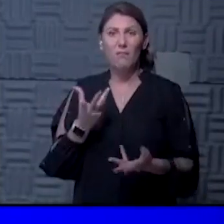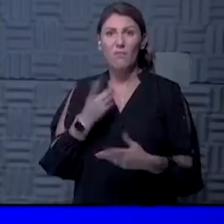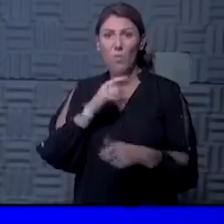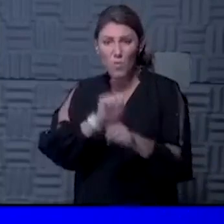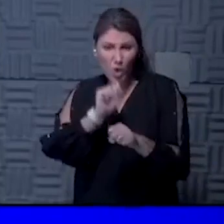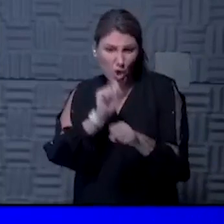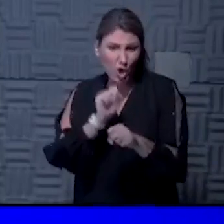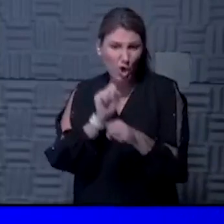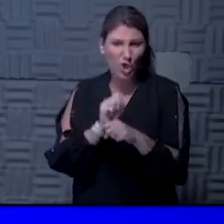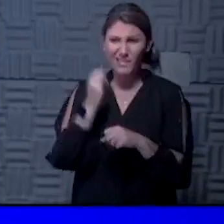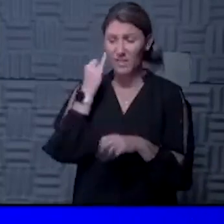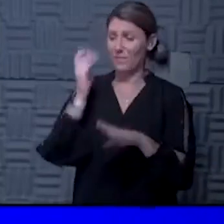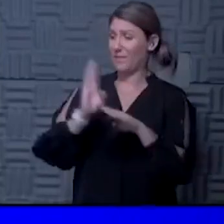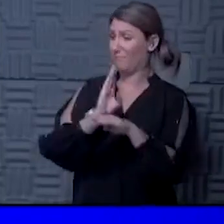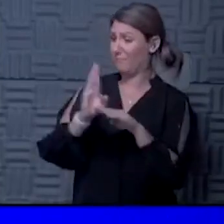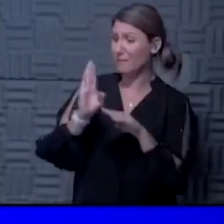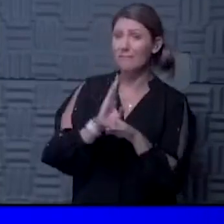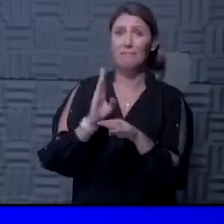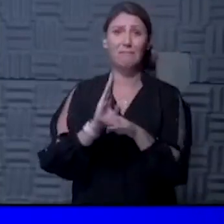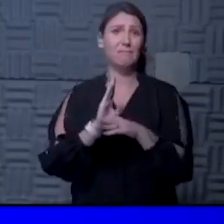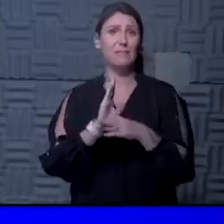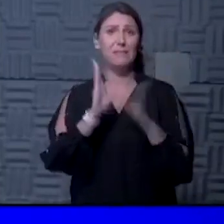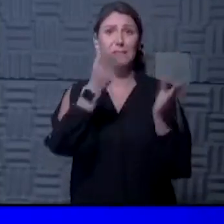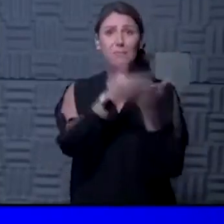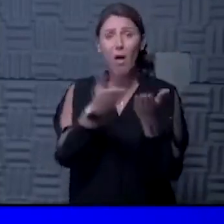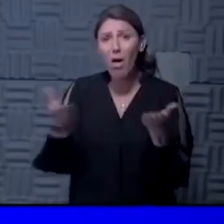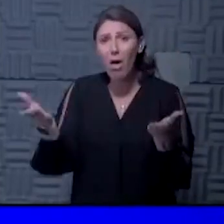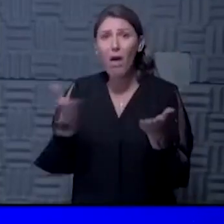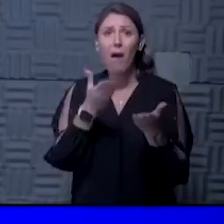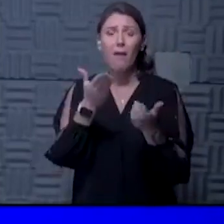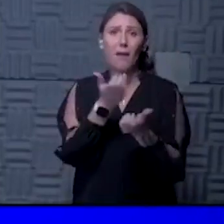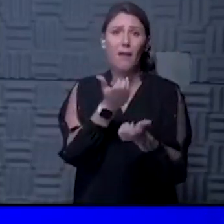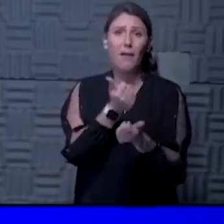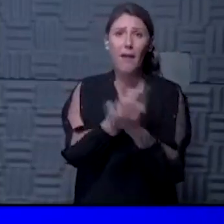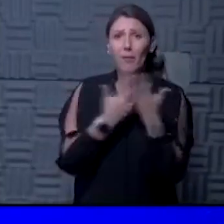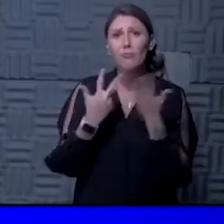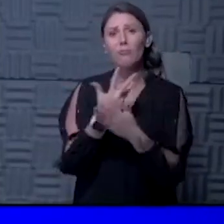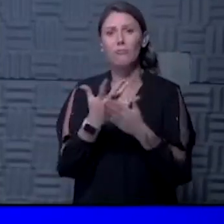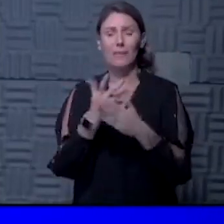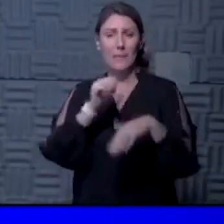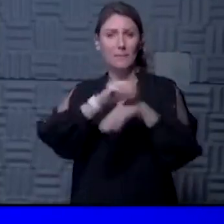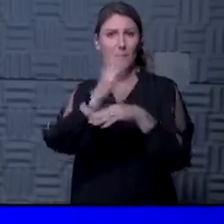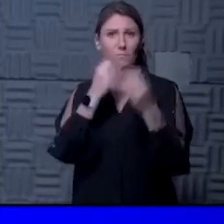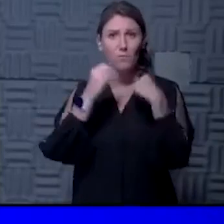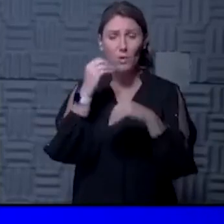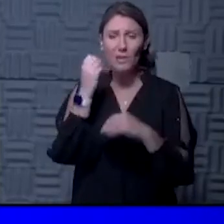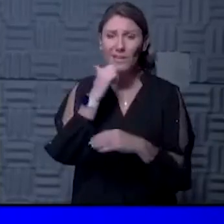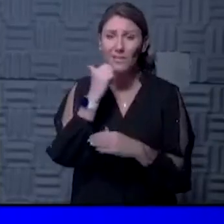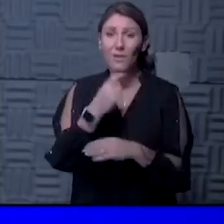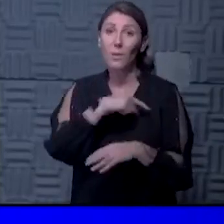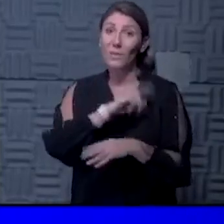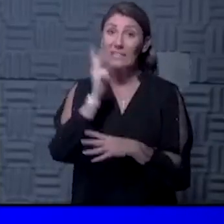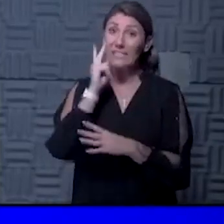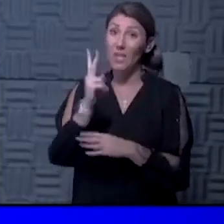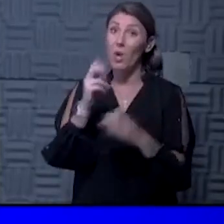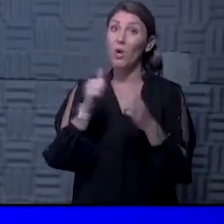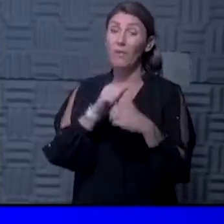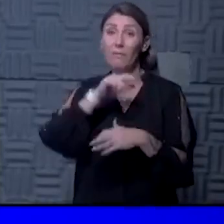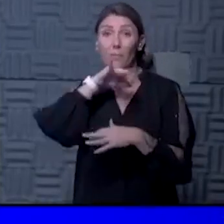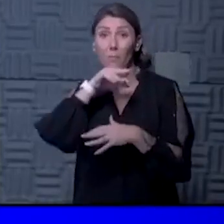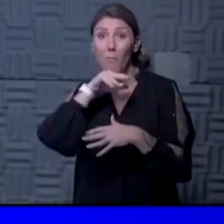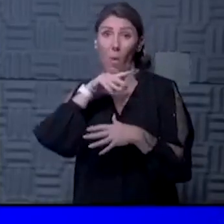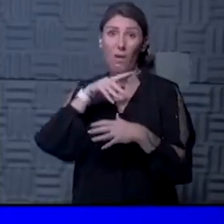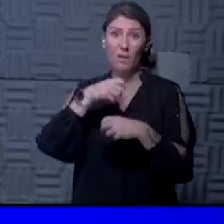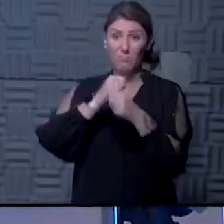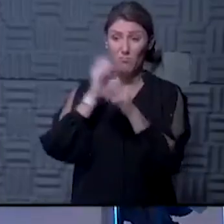business, supply chain, it's the people that deliver our goods every day, that decreases the workforce. And we saw that happen with the pork processing plants as